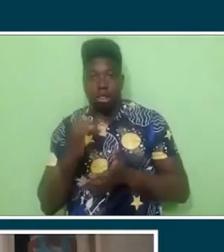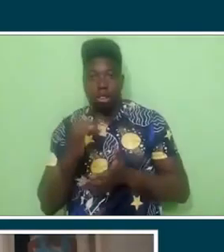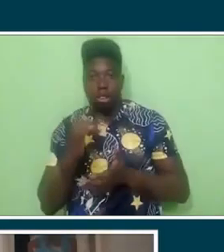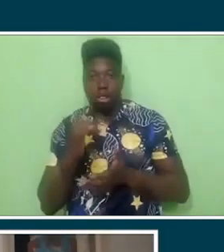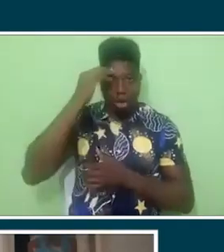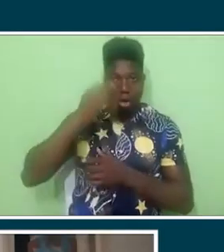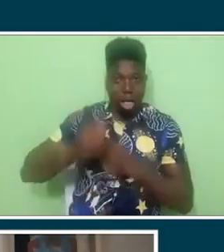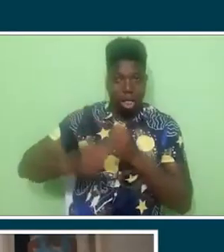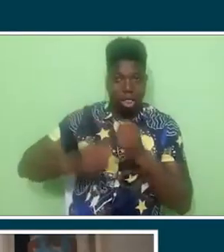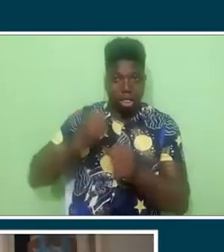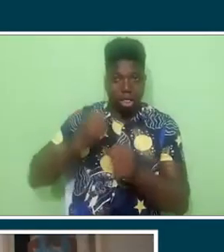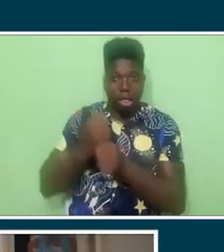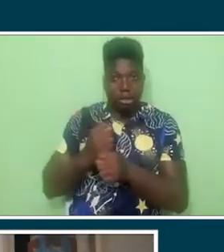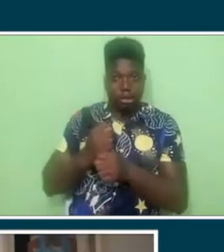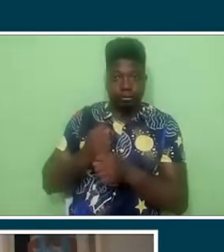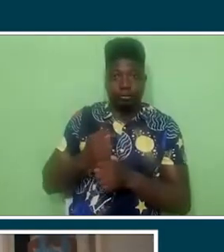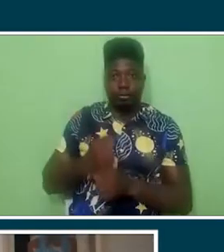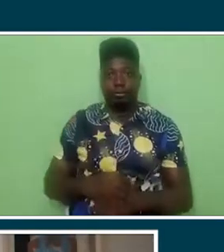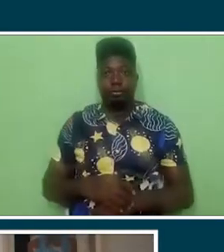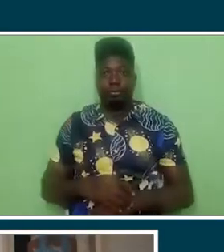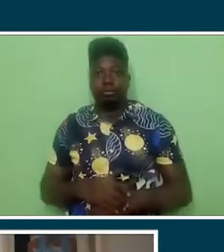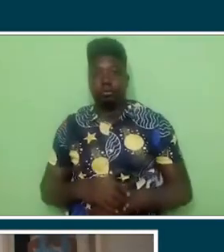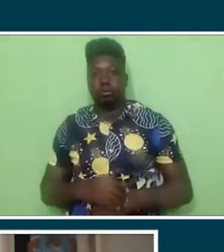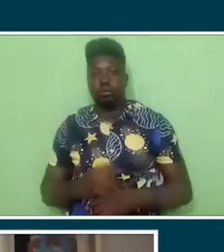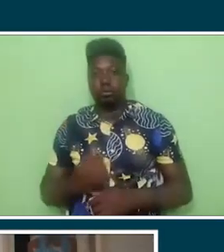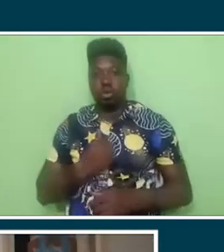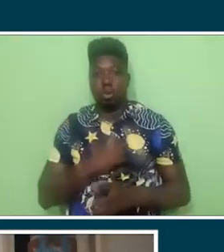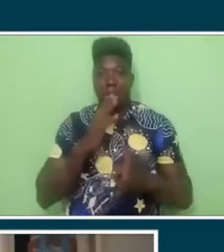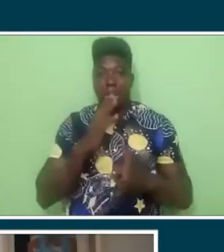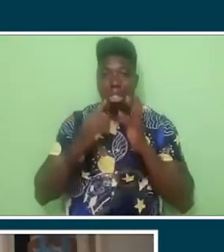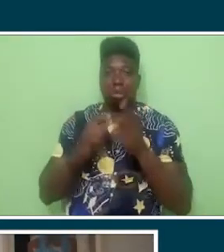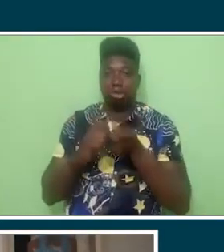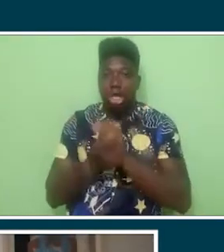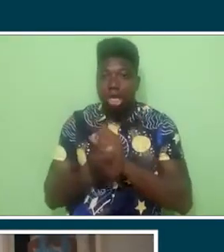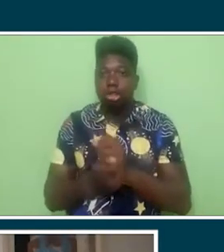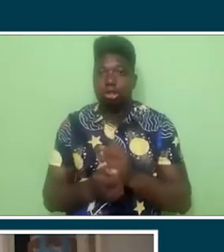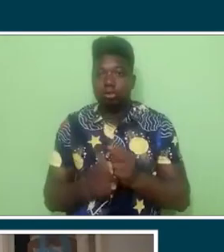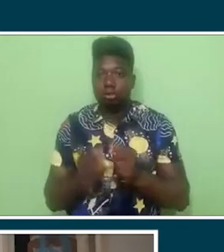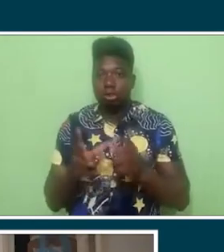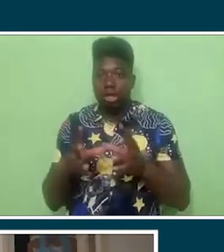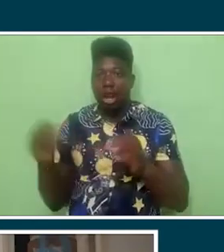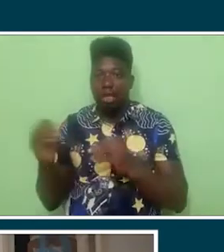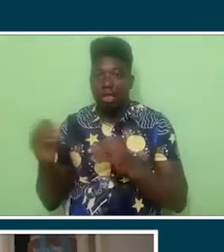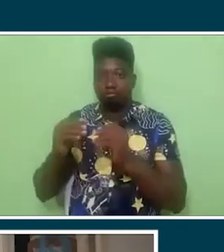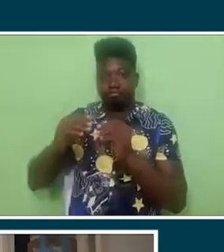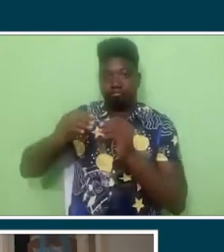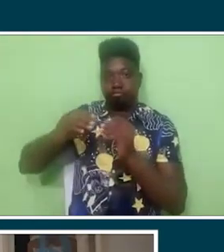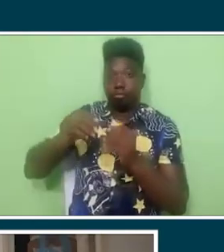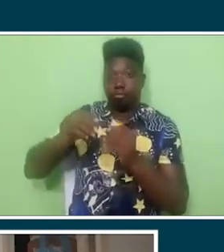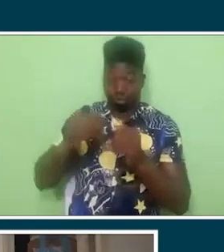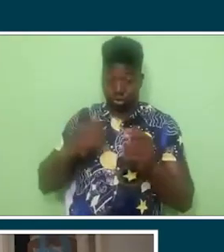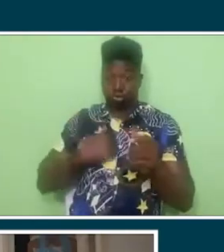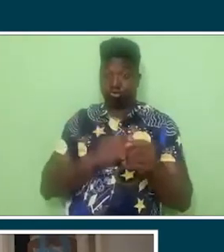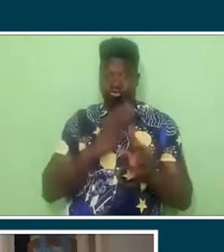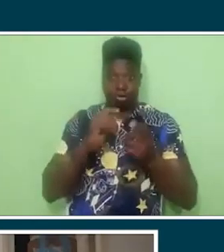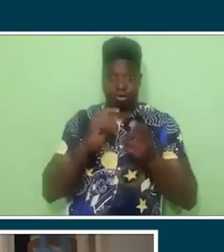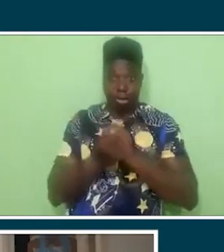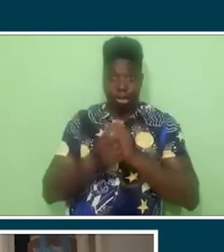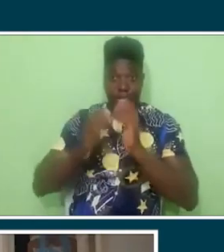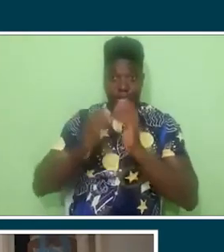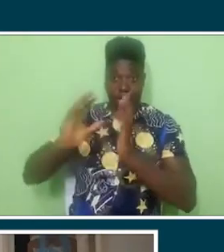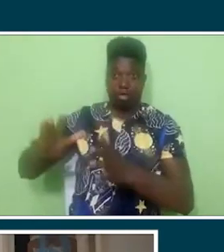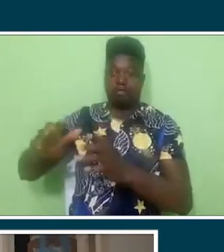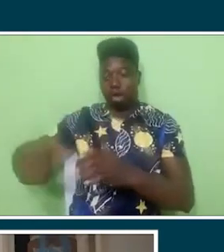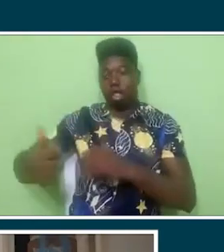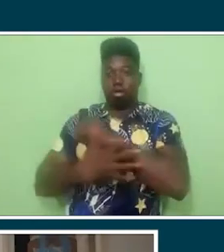about the changing of the leaves that the rest of the country doesn't really experience. But in your work, you're dedicated to being in